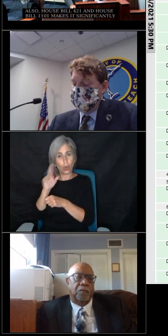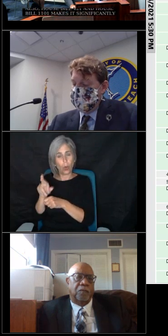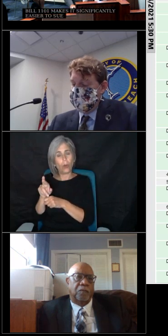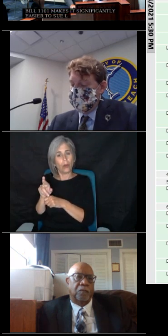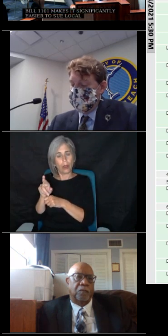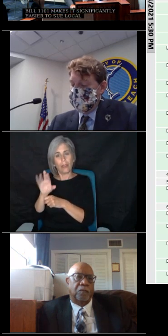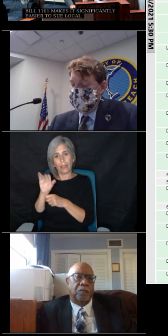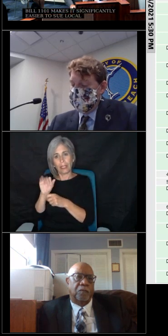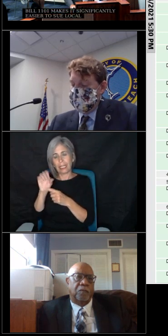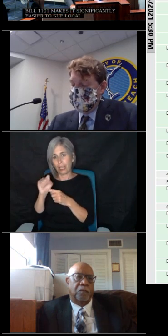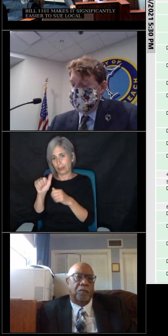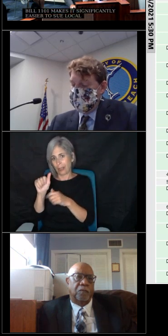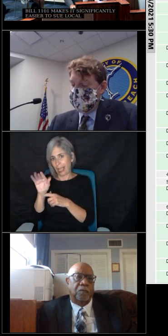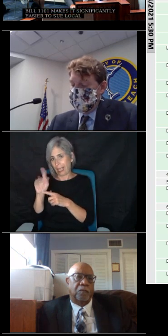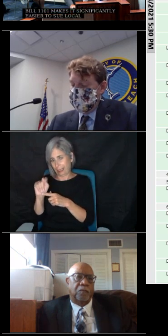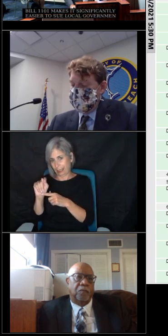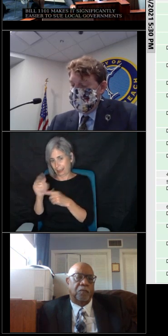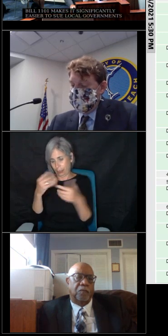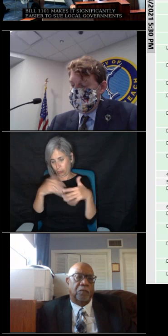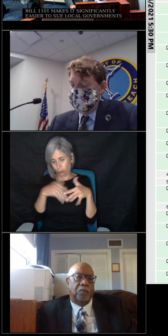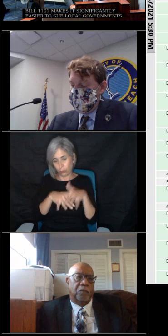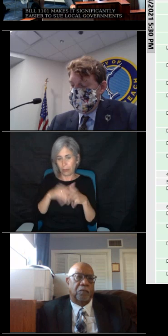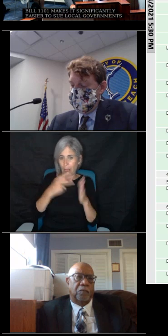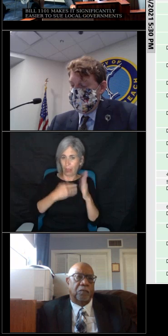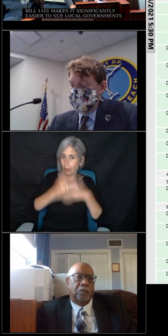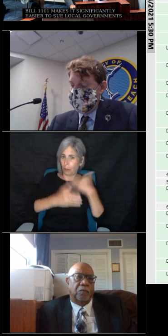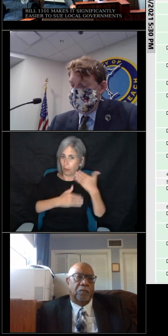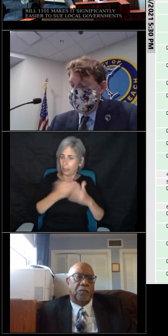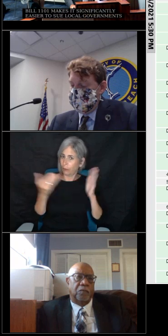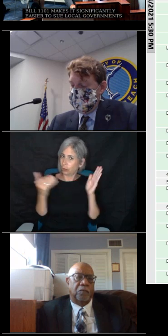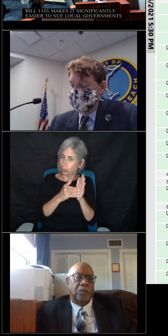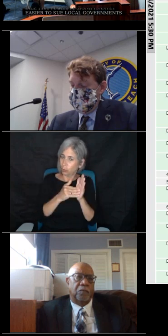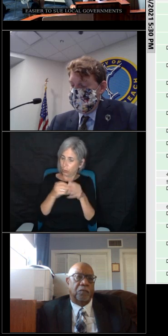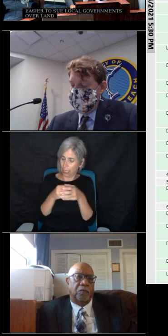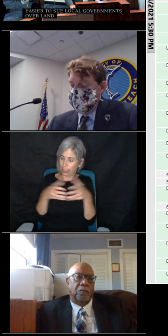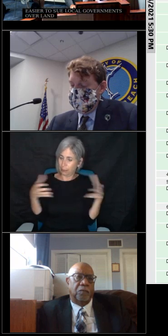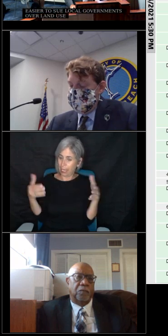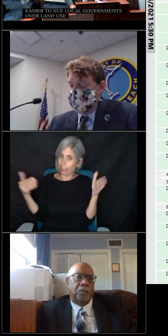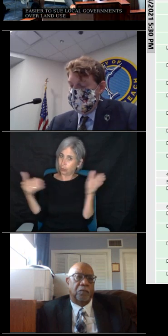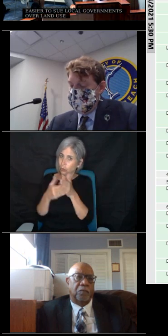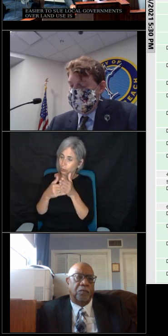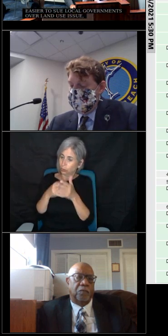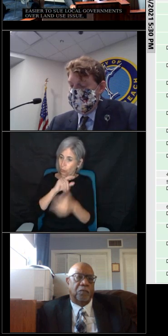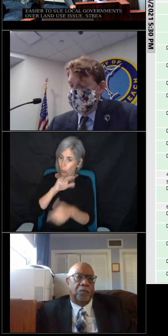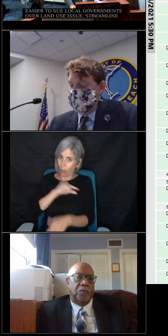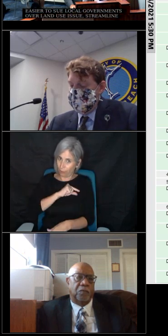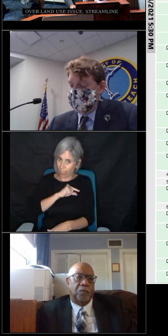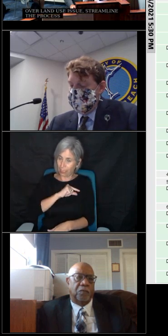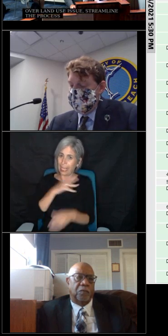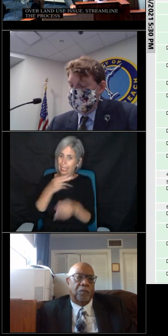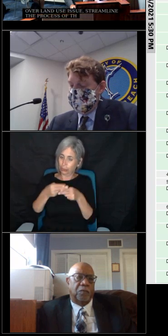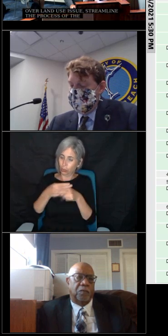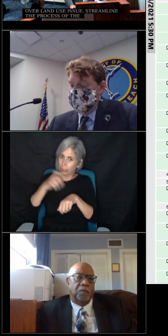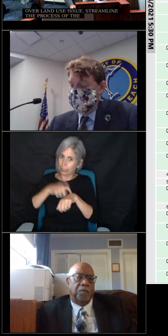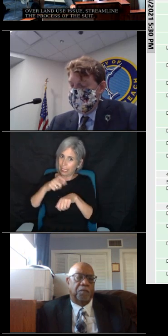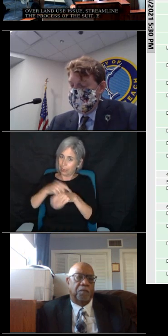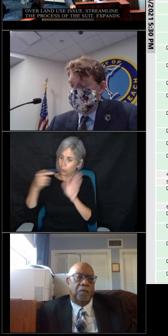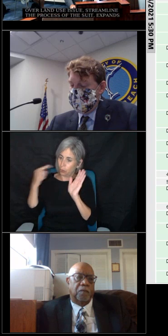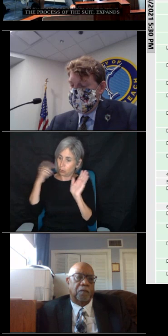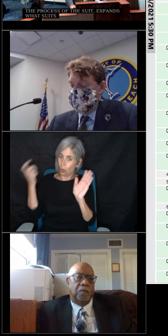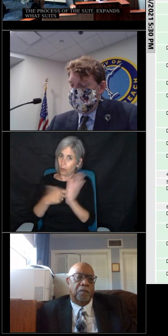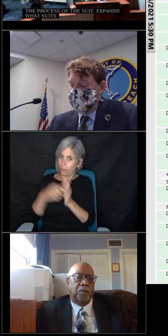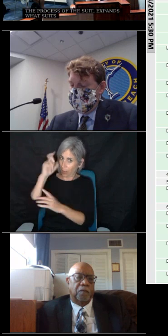Act, streamlines the process for suit, expands what suits are eligible, and shortens the time to notify the government of the